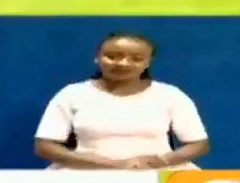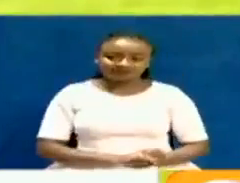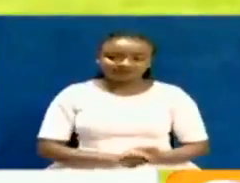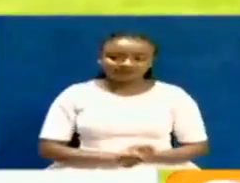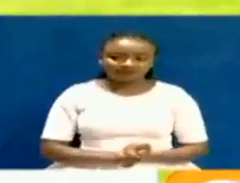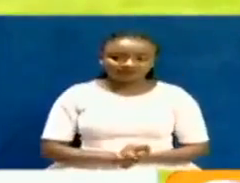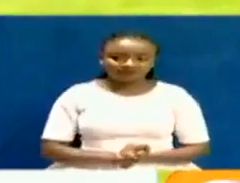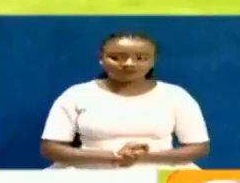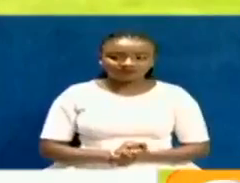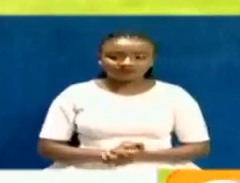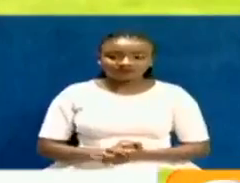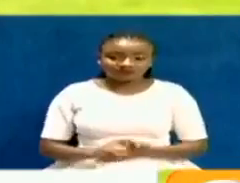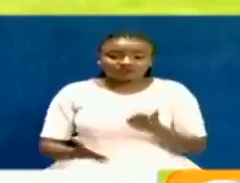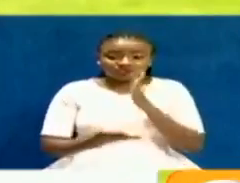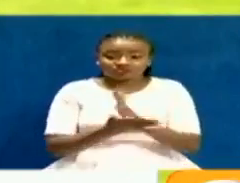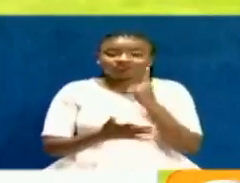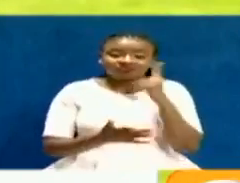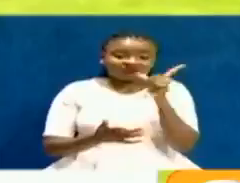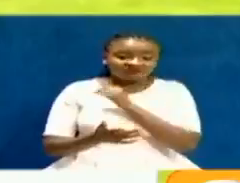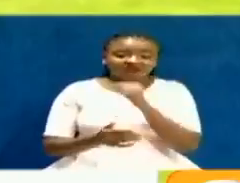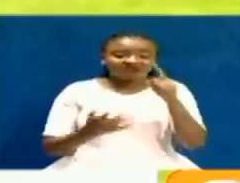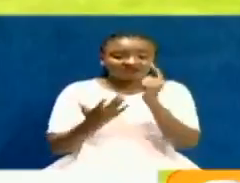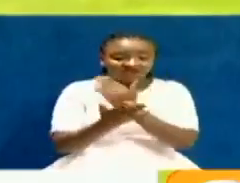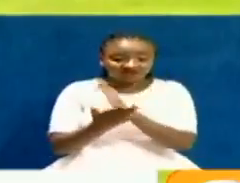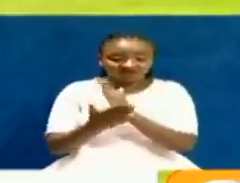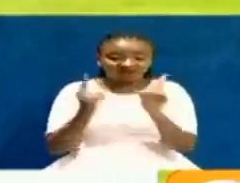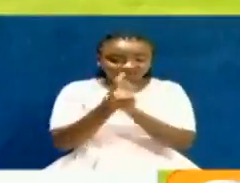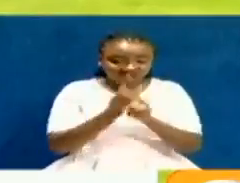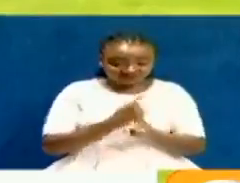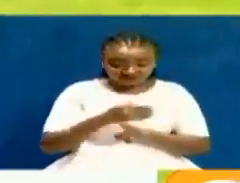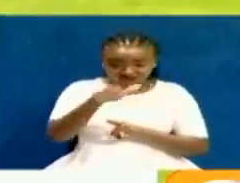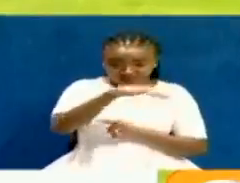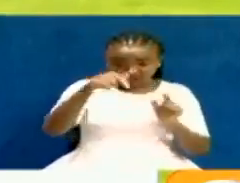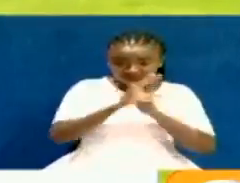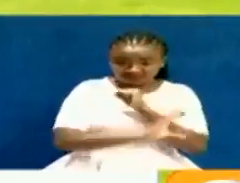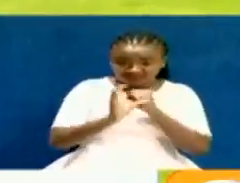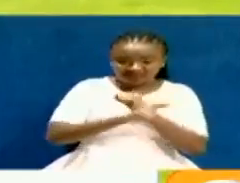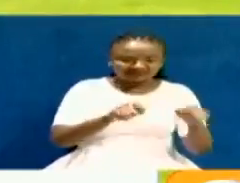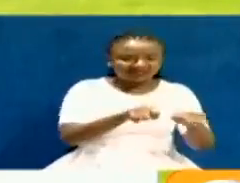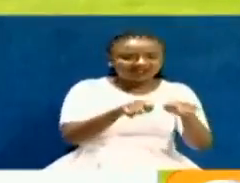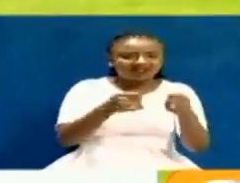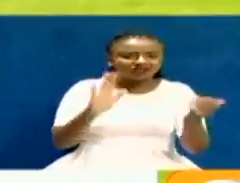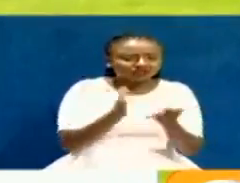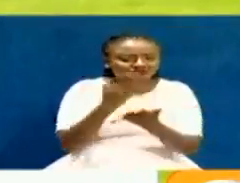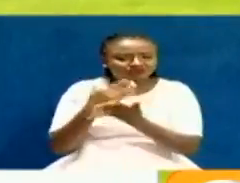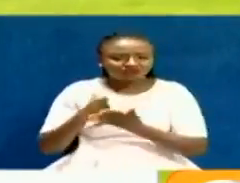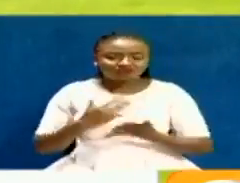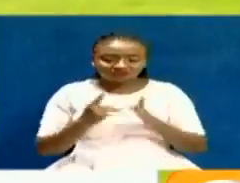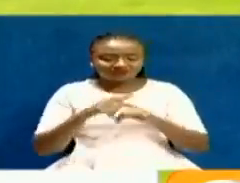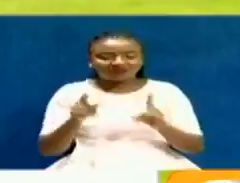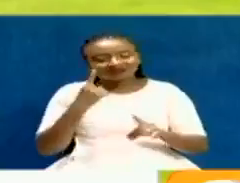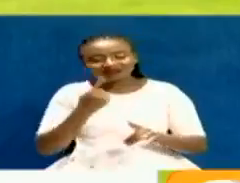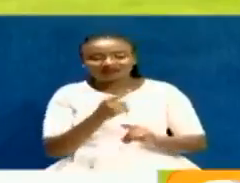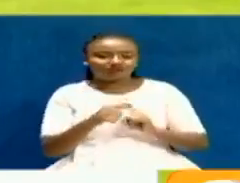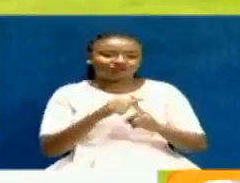bit. Despite the destruction reported in different parts of the country, there are positive stories, especially in the agricultural